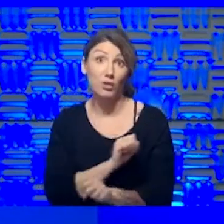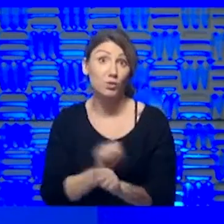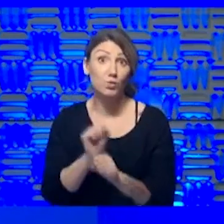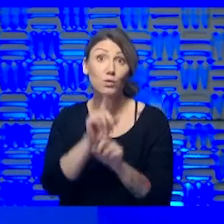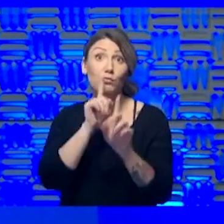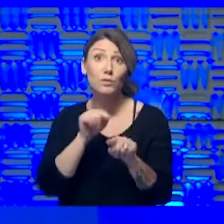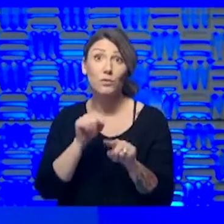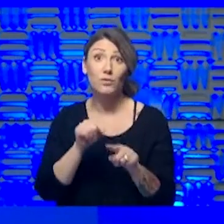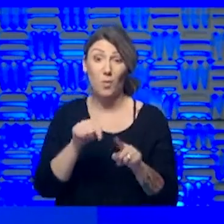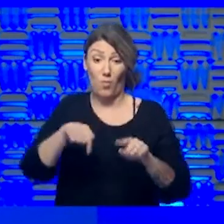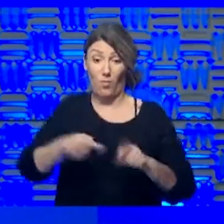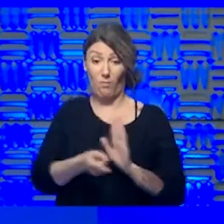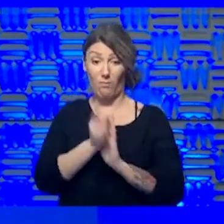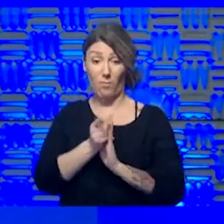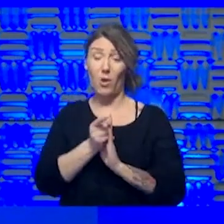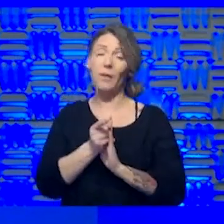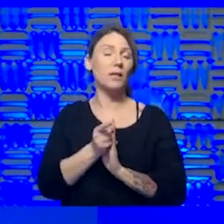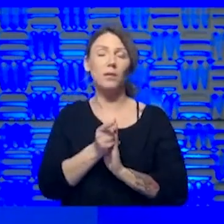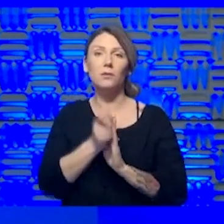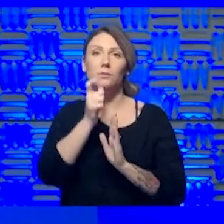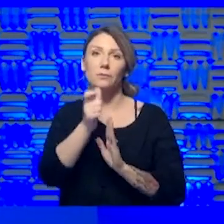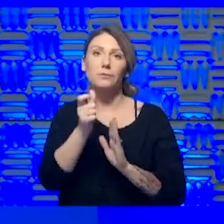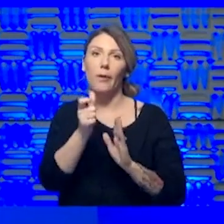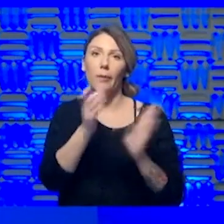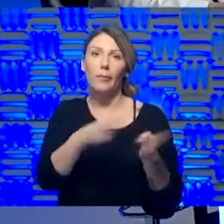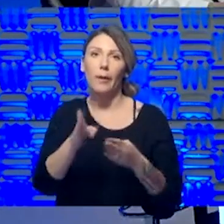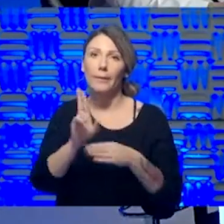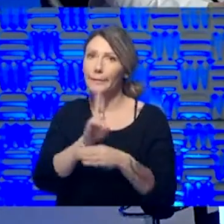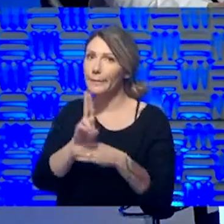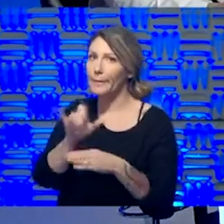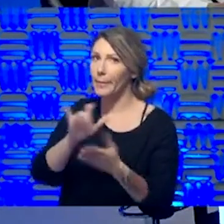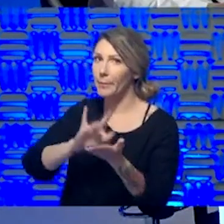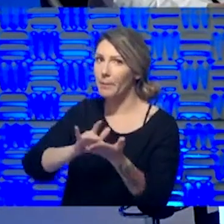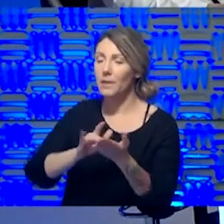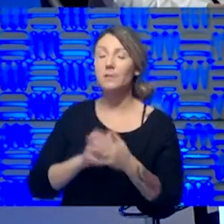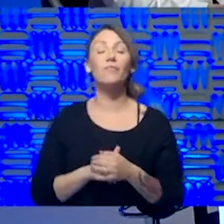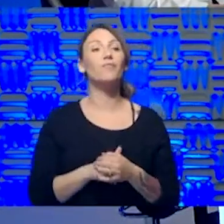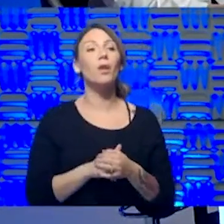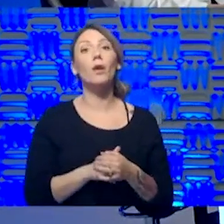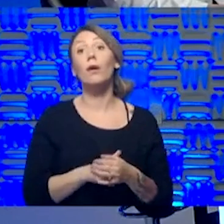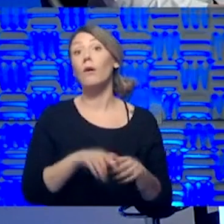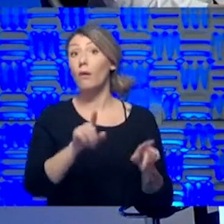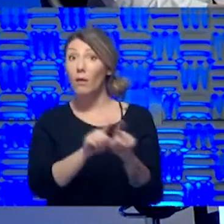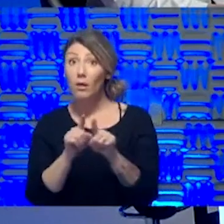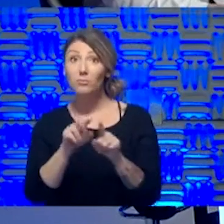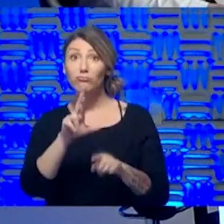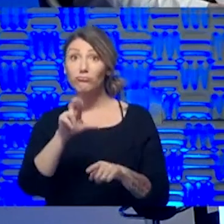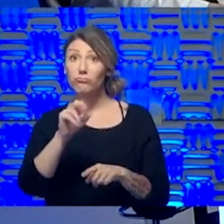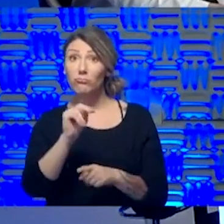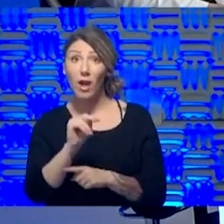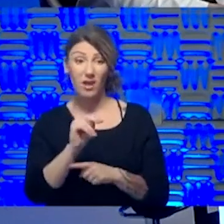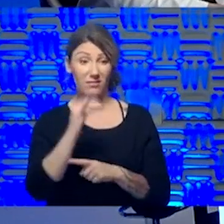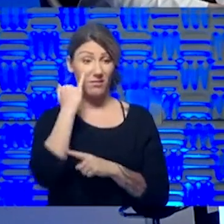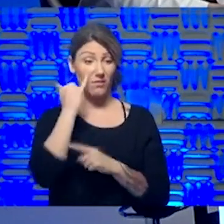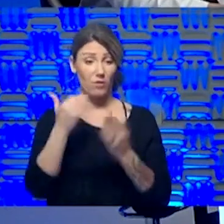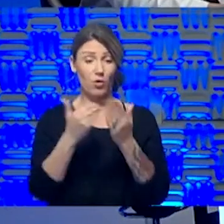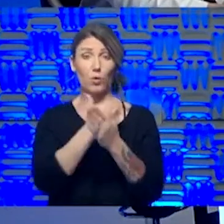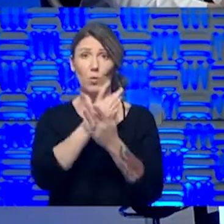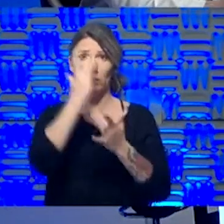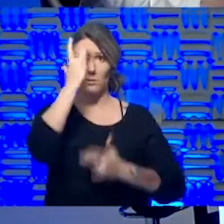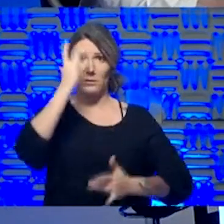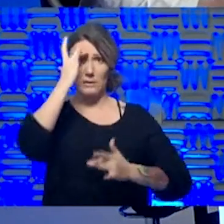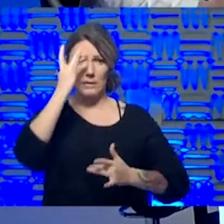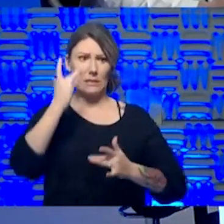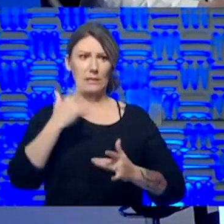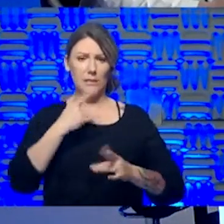in time, there's no plan to use ivermectin. And we know that one of the first things that happens, Ron, anytime there's a new disease out there, is we try to repurpose old